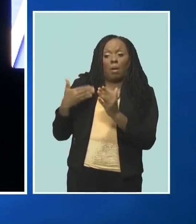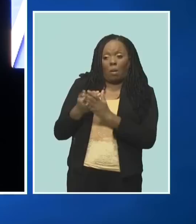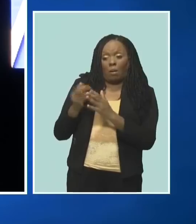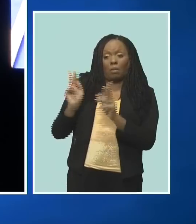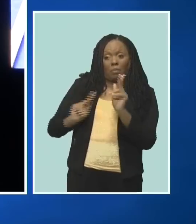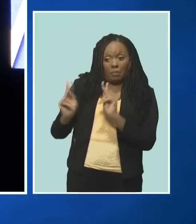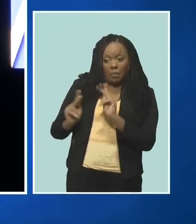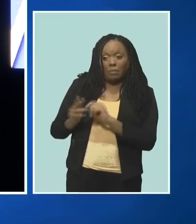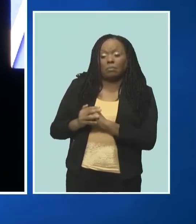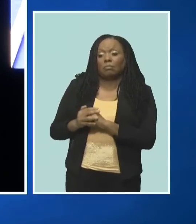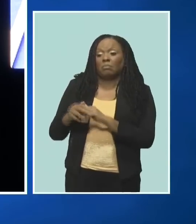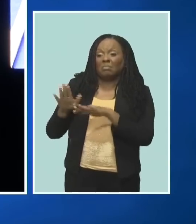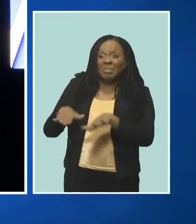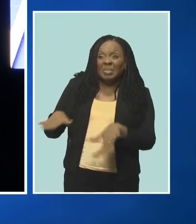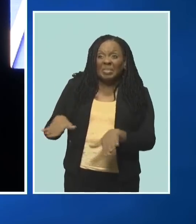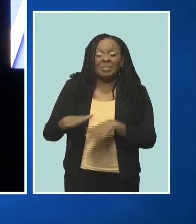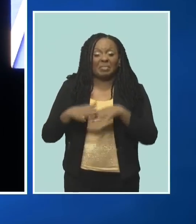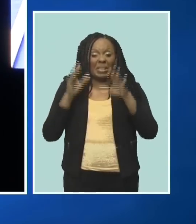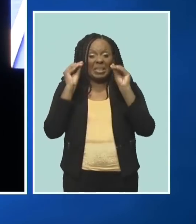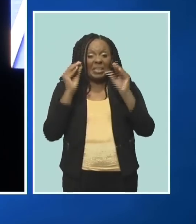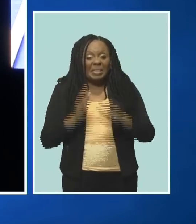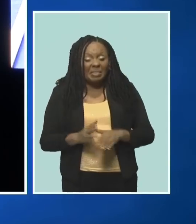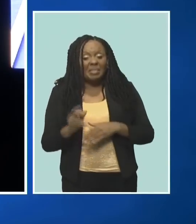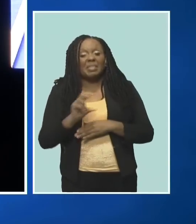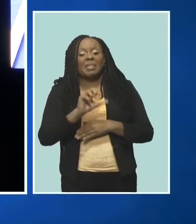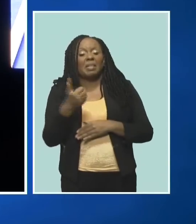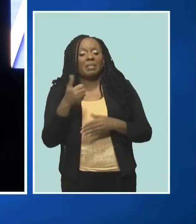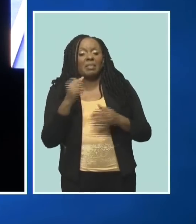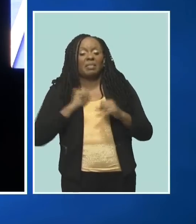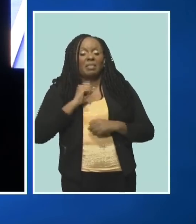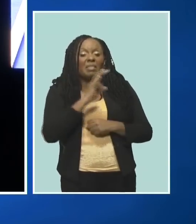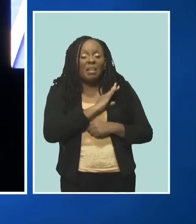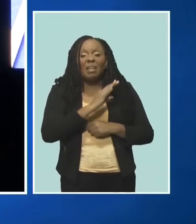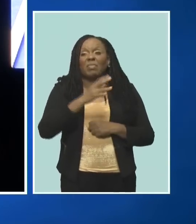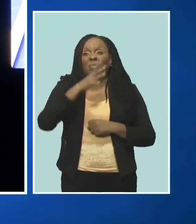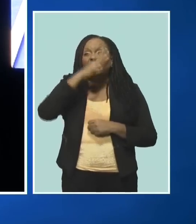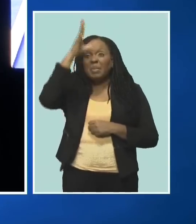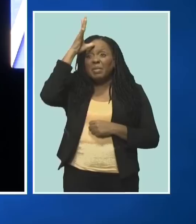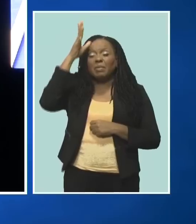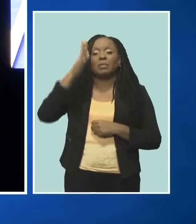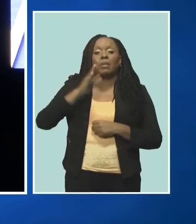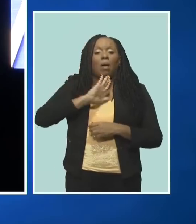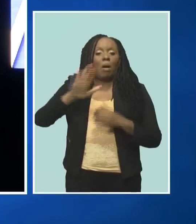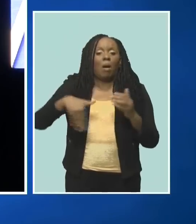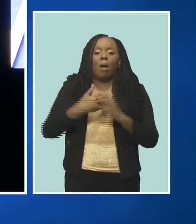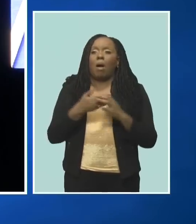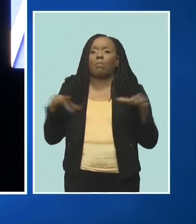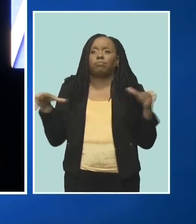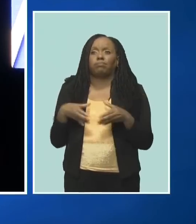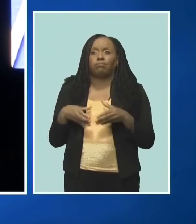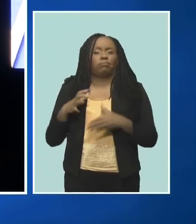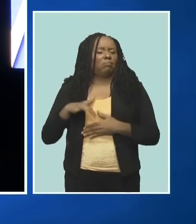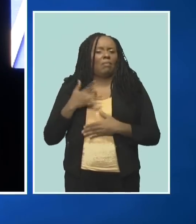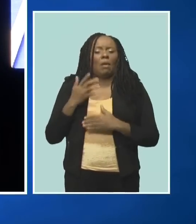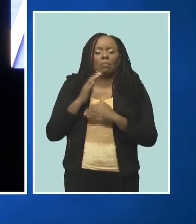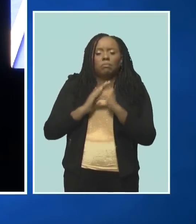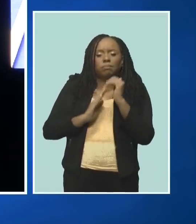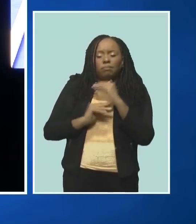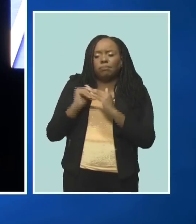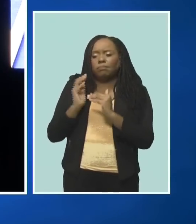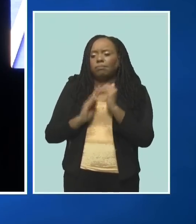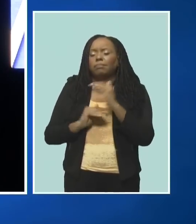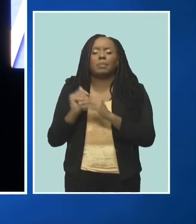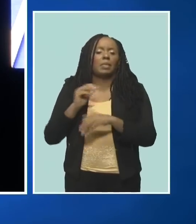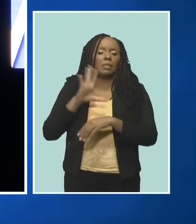children, but the teachers, the ancillary staff, the parents, everyone will feel comfortable being a part of. And to